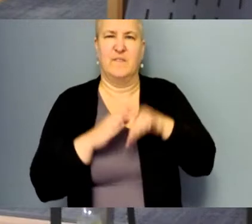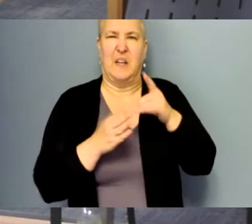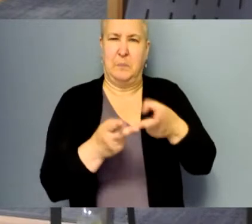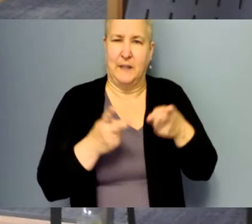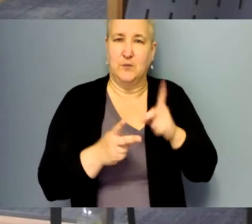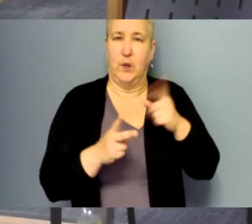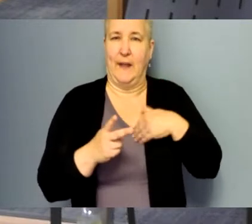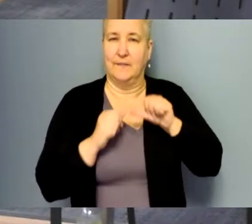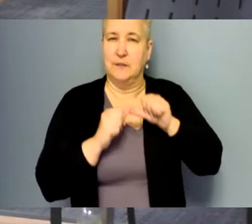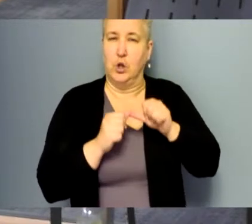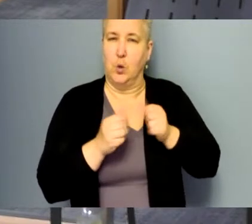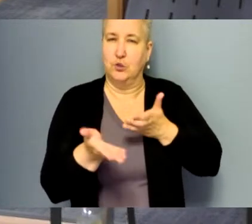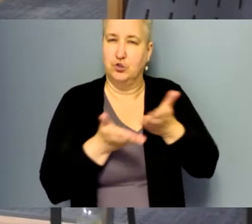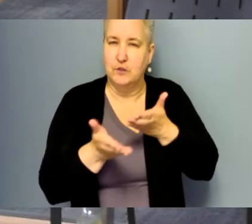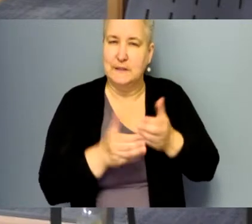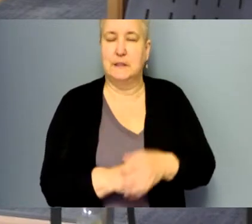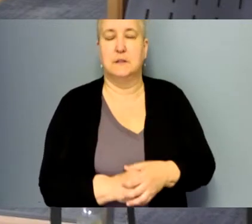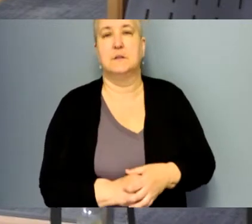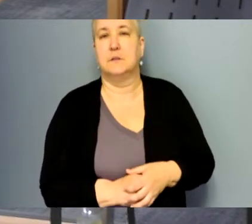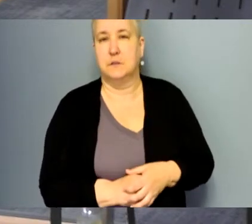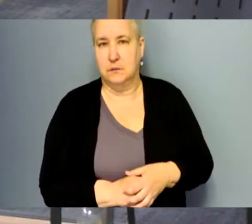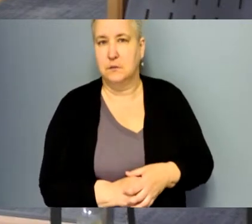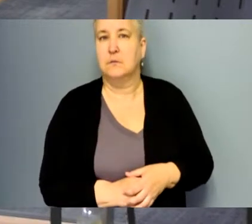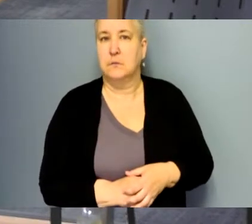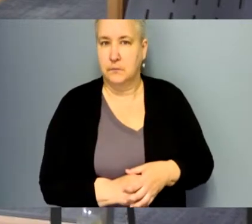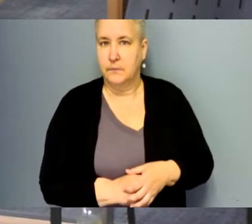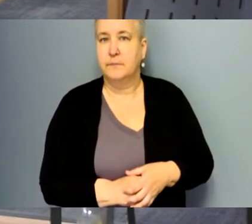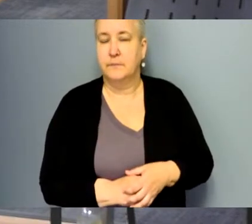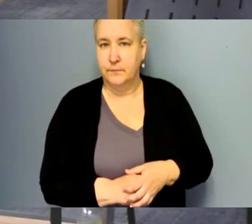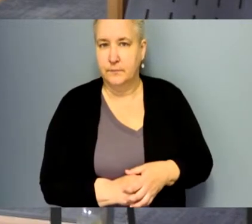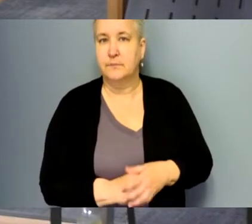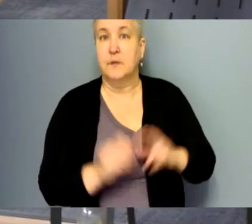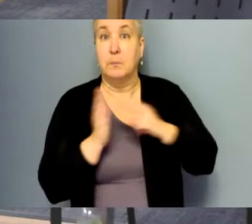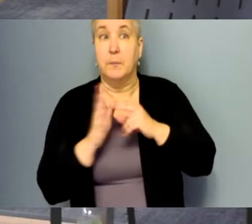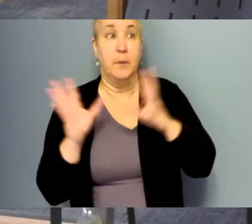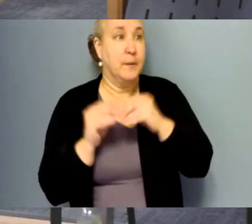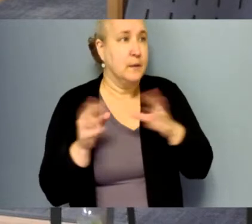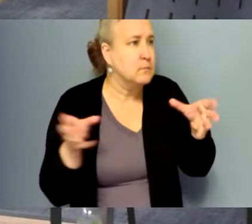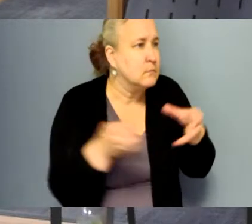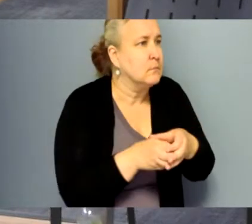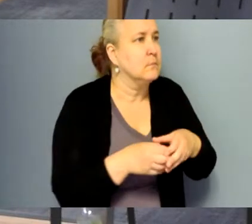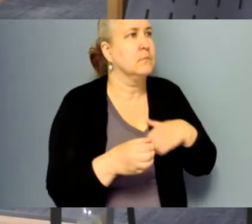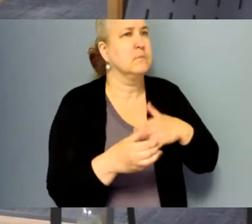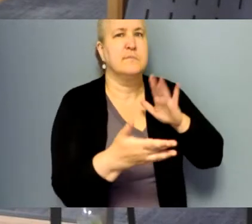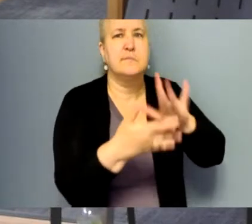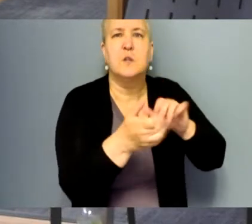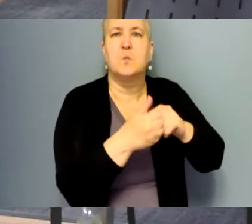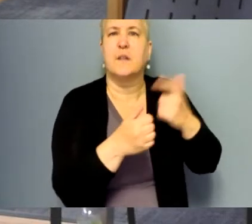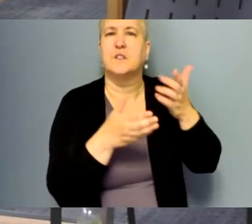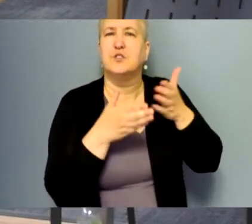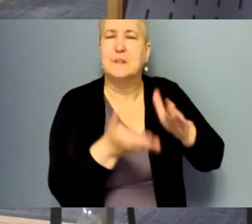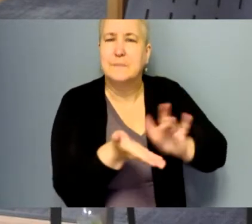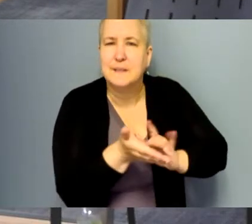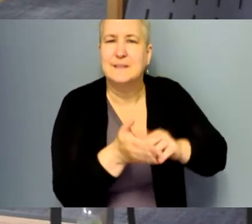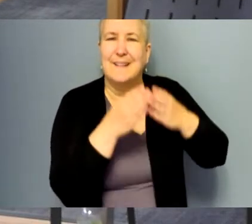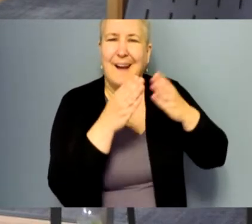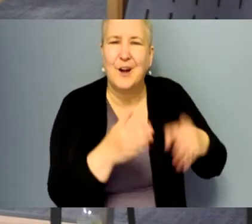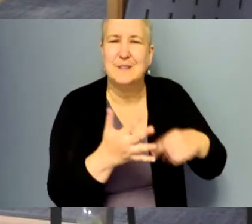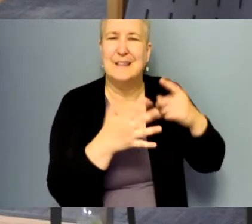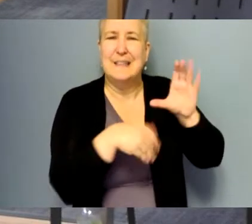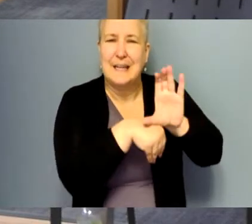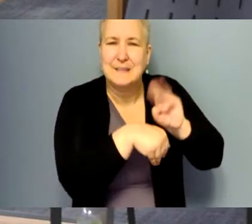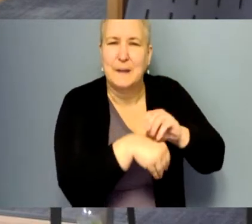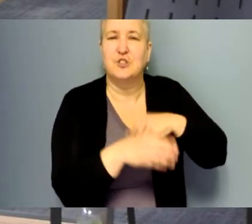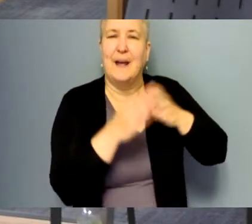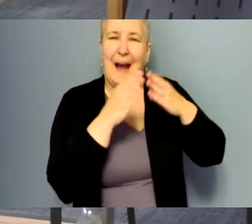that are available, so people regularly are meeting there to get connected to street outreach workers, street medicine, their housing, case managers,